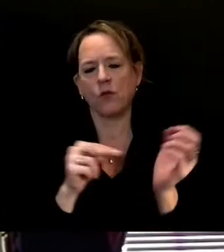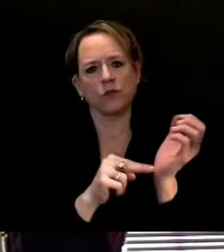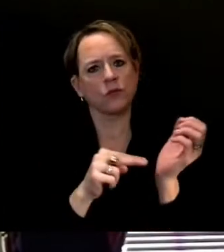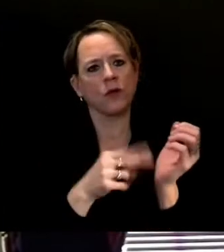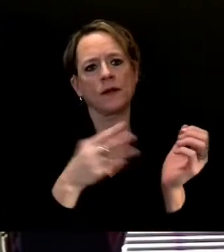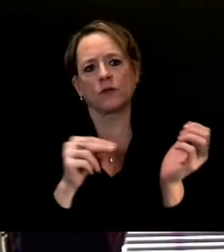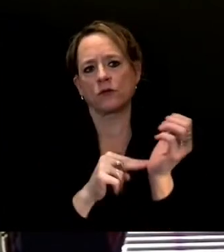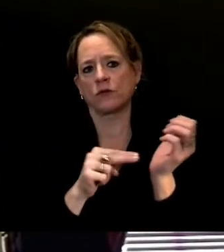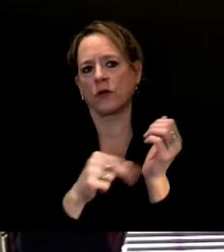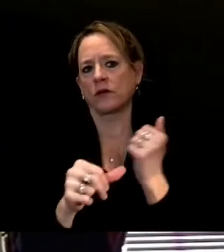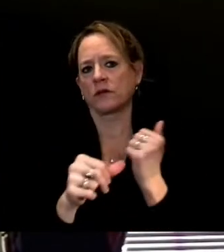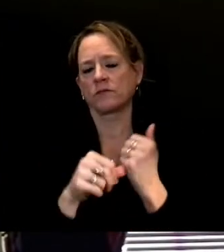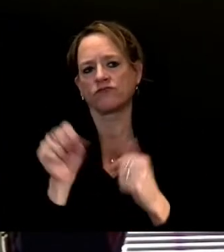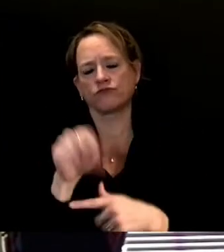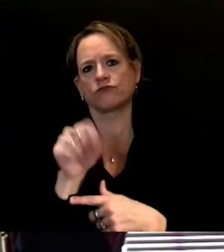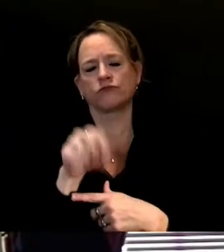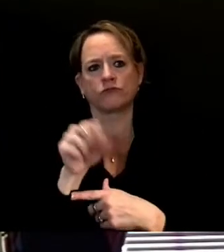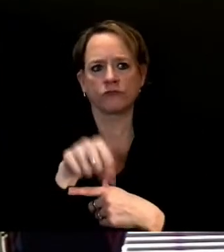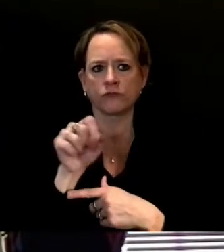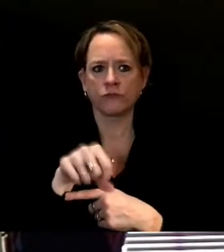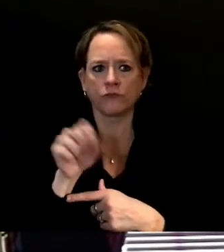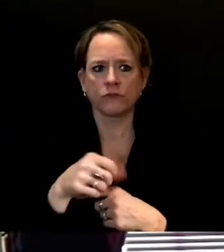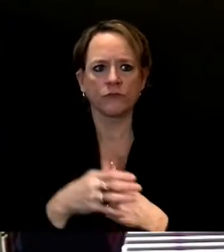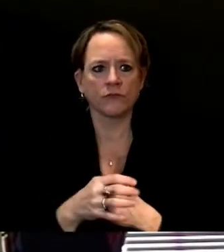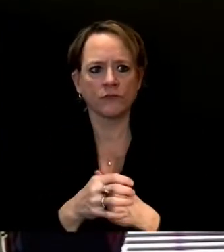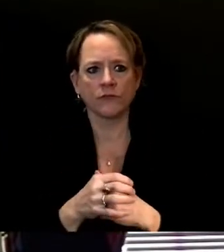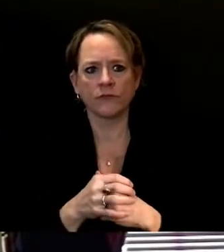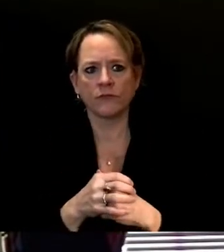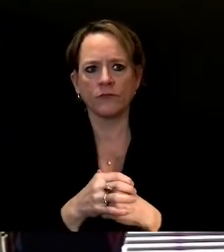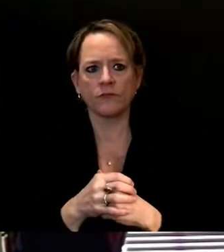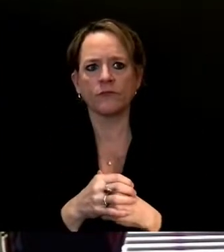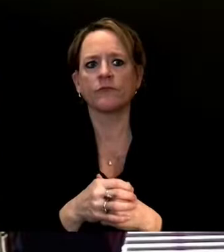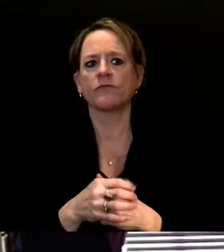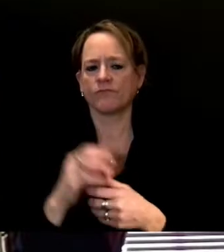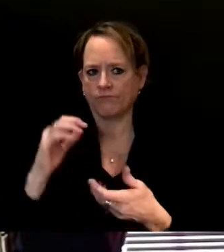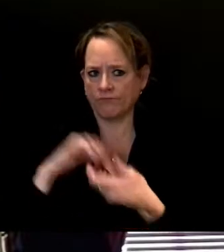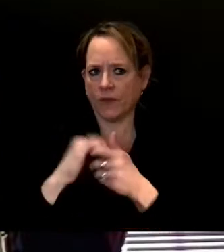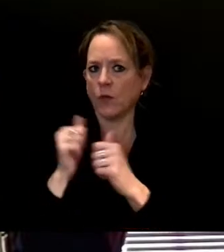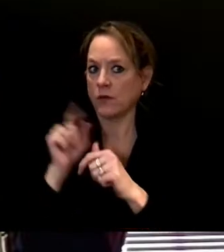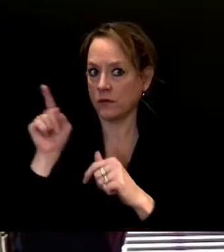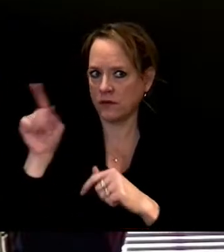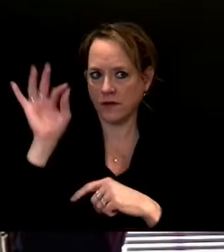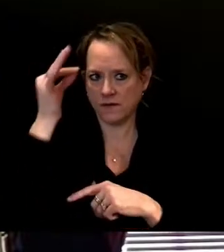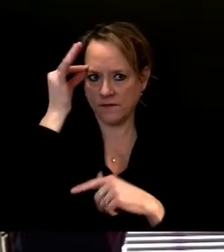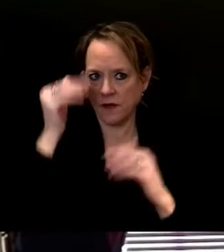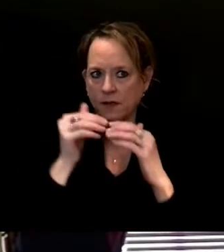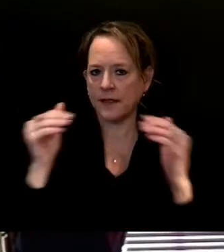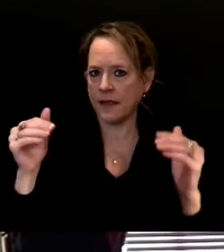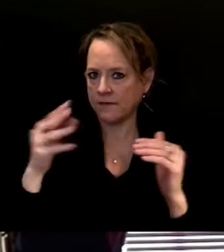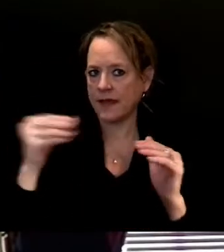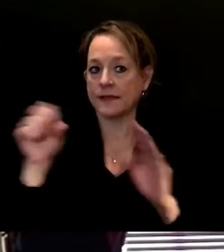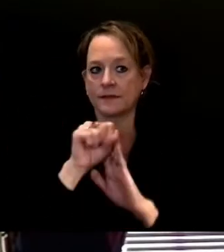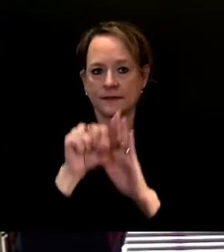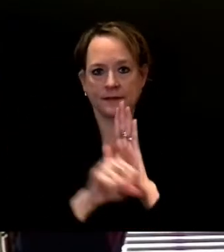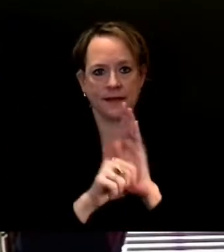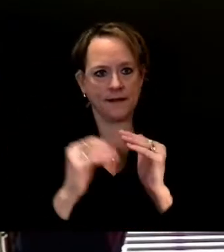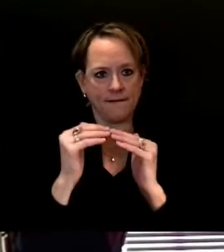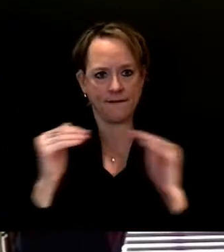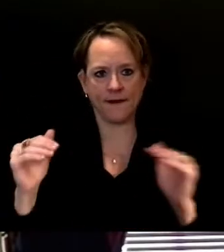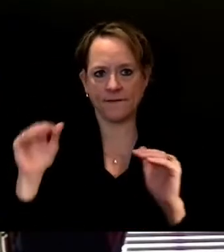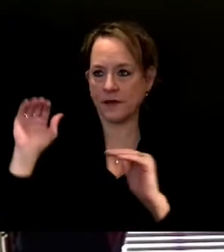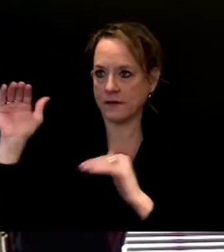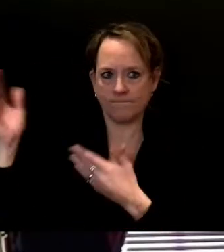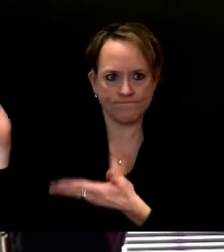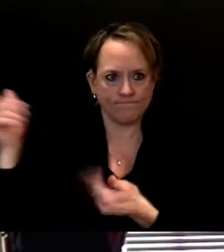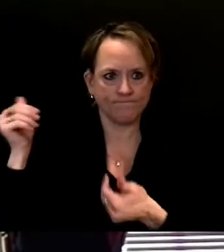the federal government level and the state level to make sure that we have appropriate numbers. But I will say,